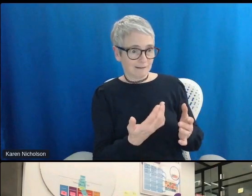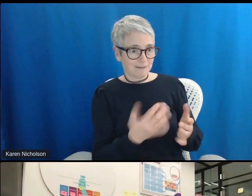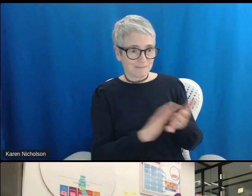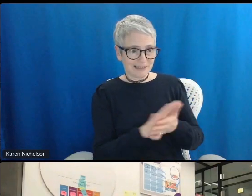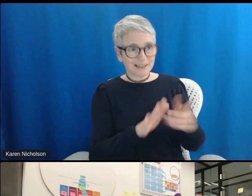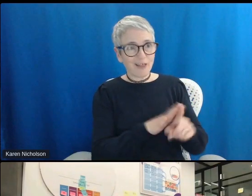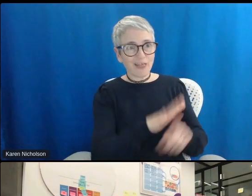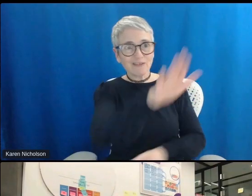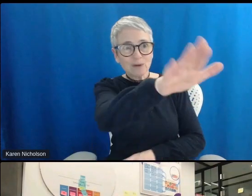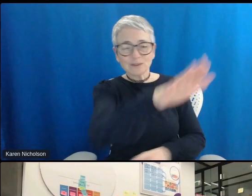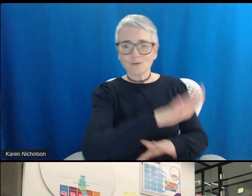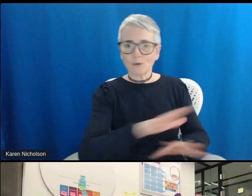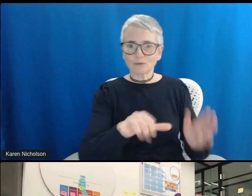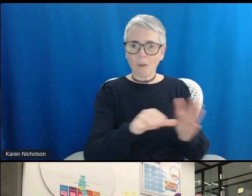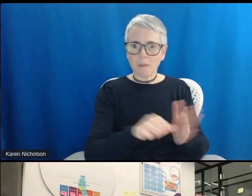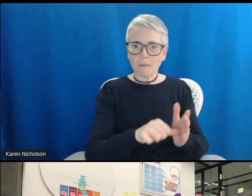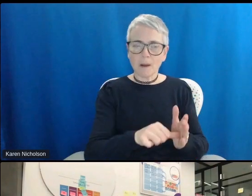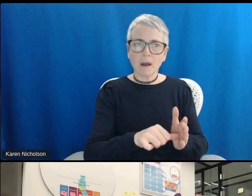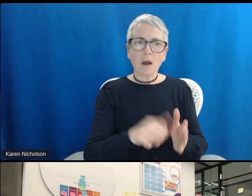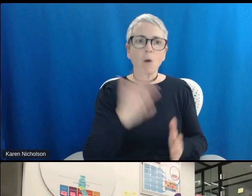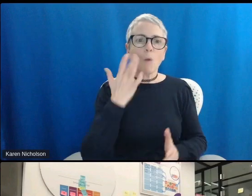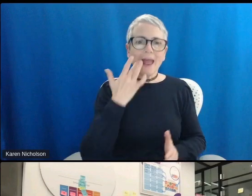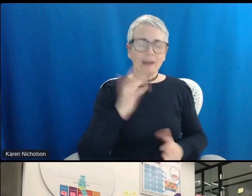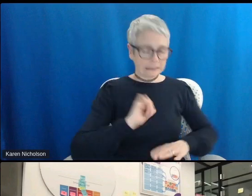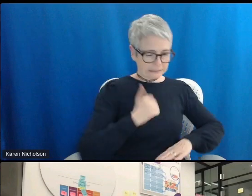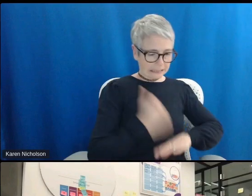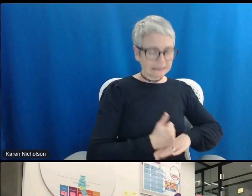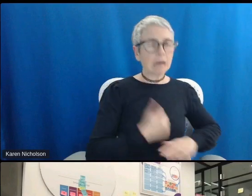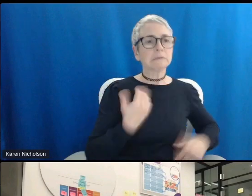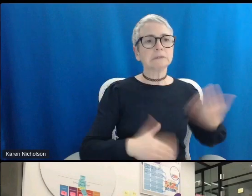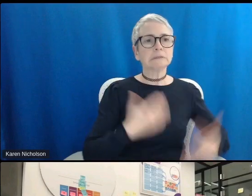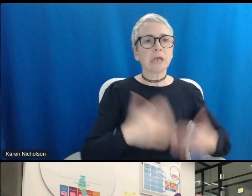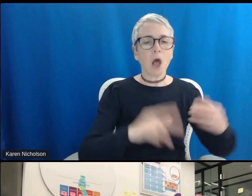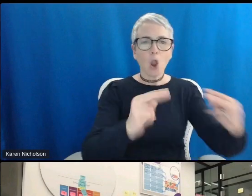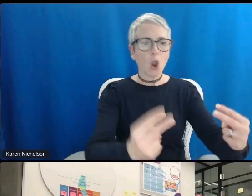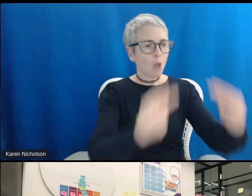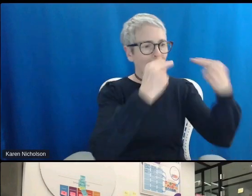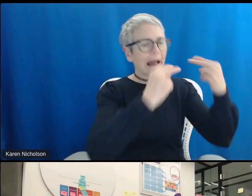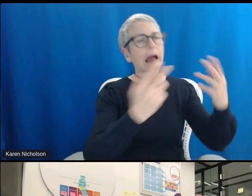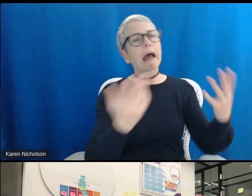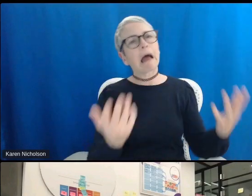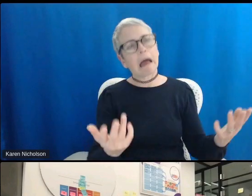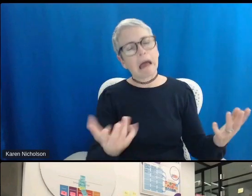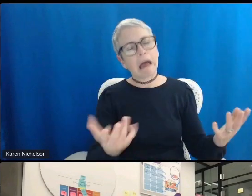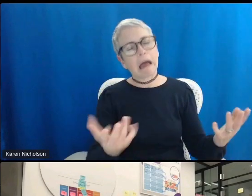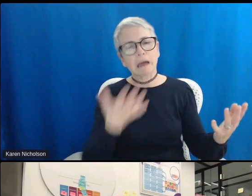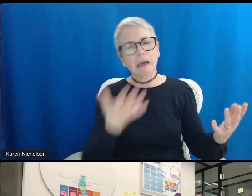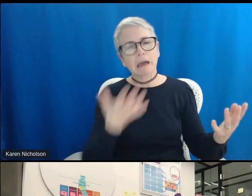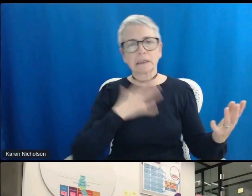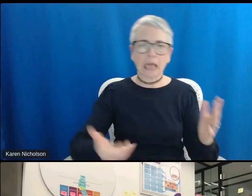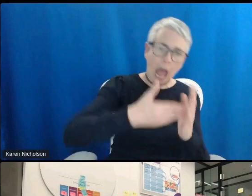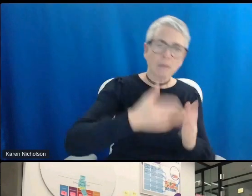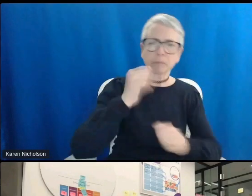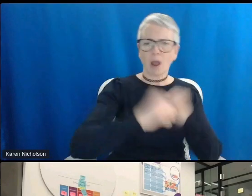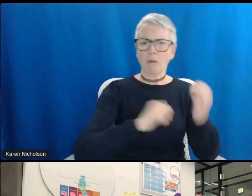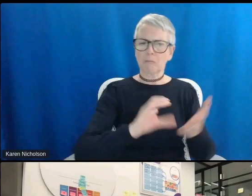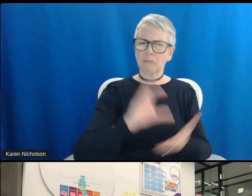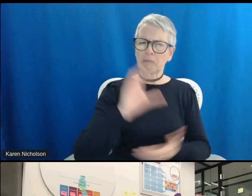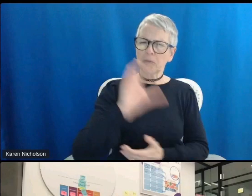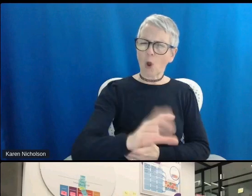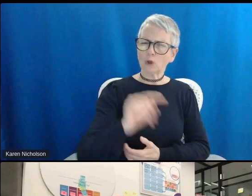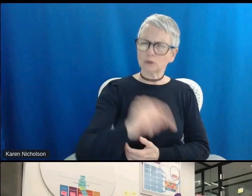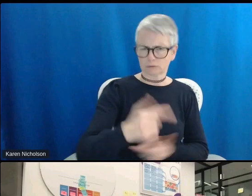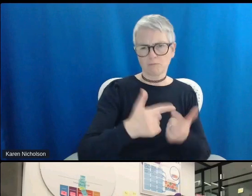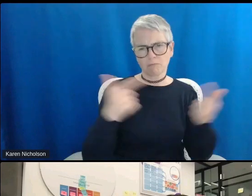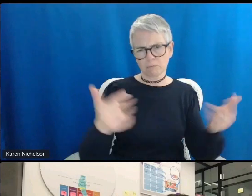to retrofit stuff to make it accessible costs a lot of money. I couldn't even give you the figures, and I'm rubbish at remembering numbers anyway, which is why I tend to